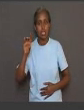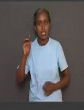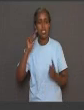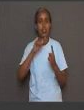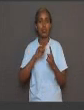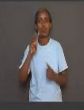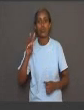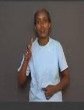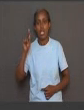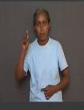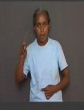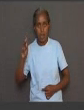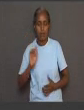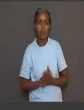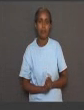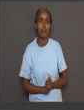to V prime.